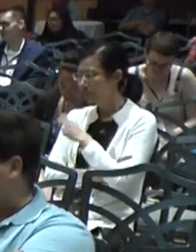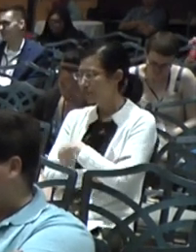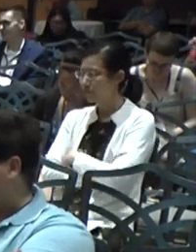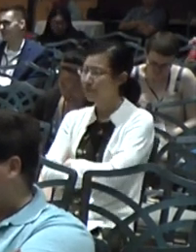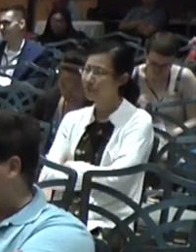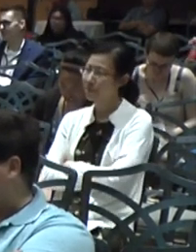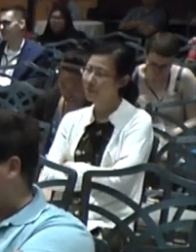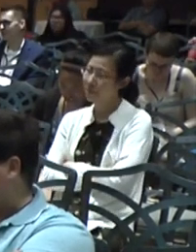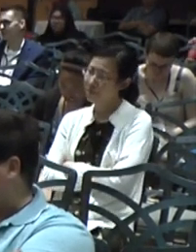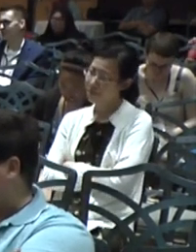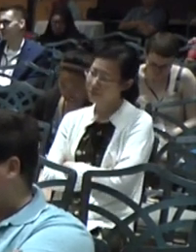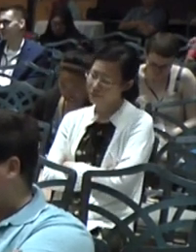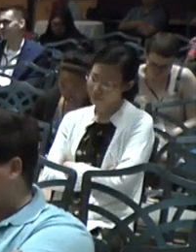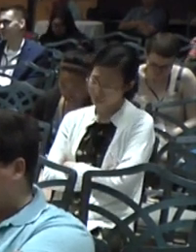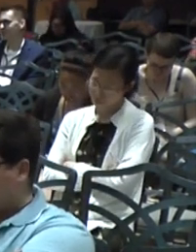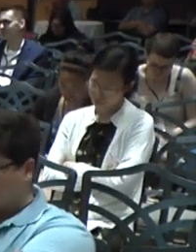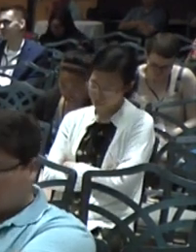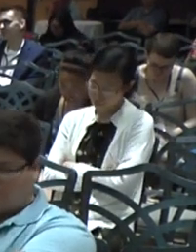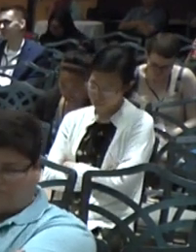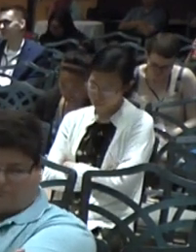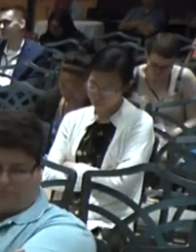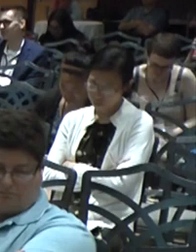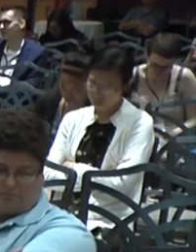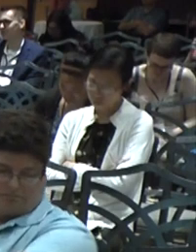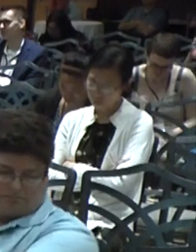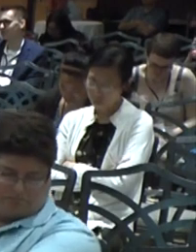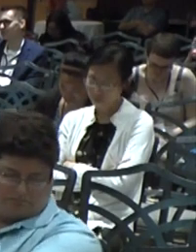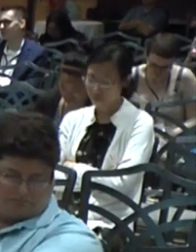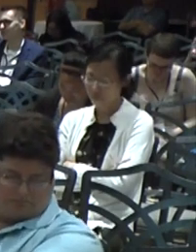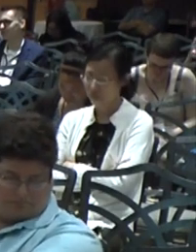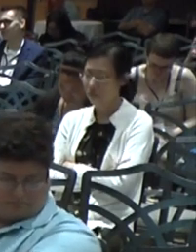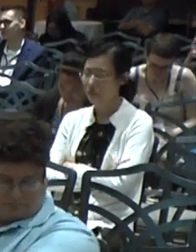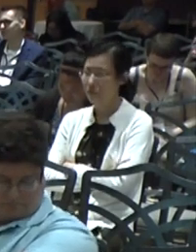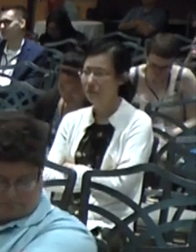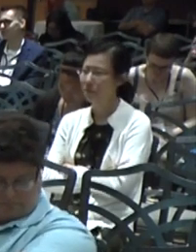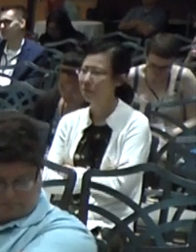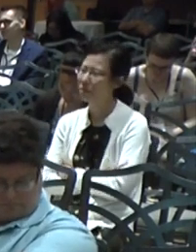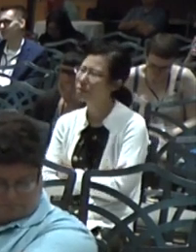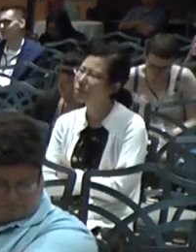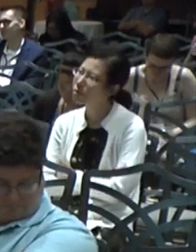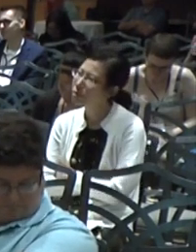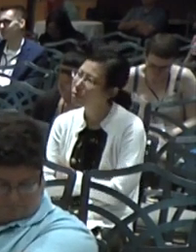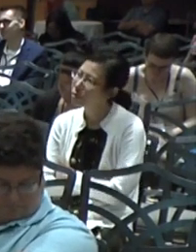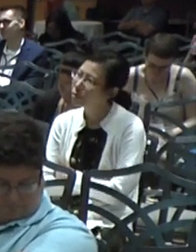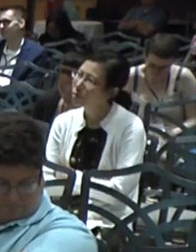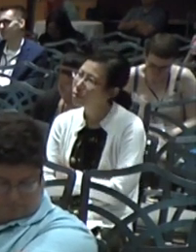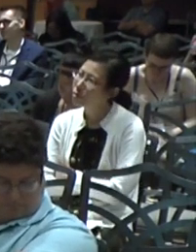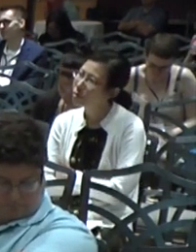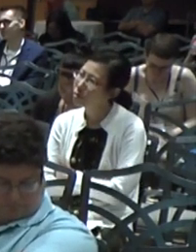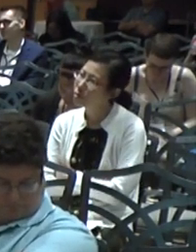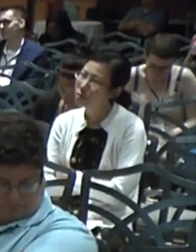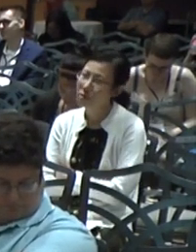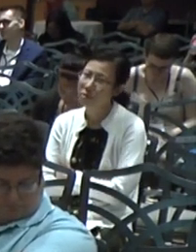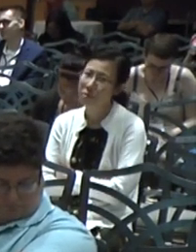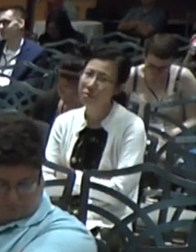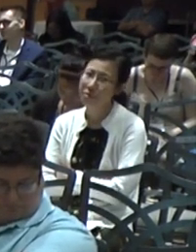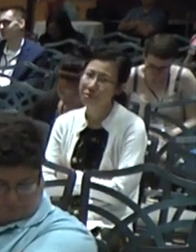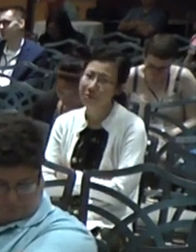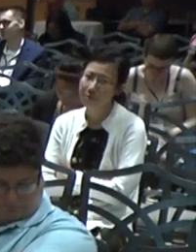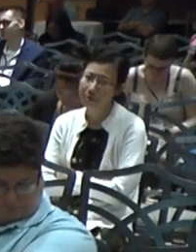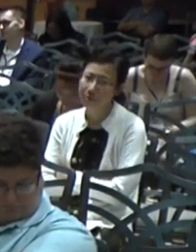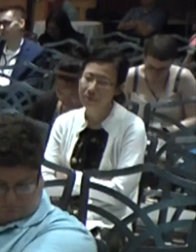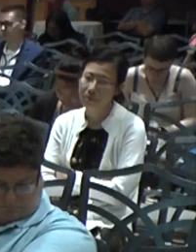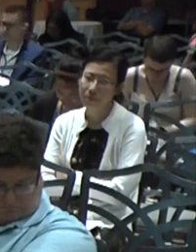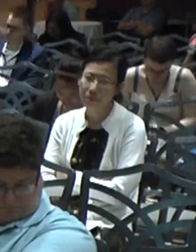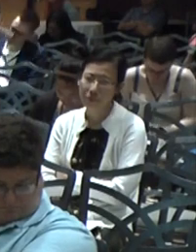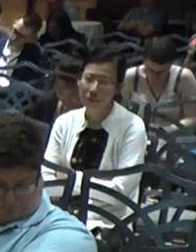worst company. How did you clearly say that this needs to be done this way? And have you used any technology recently that you really